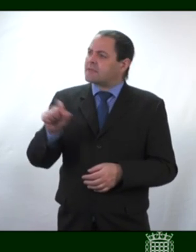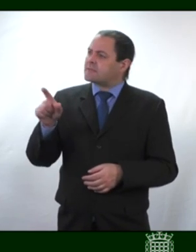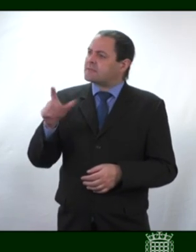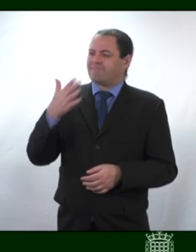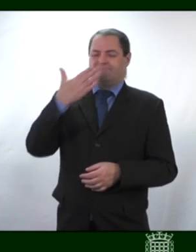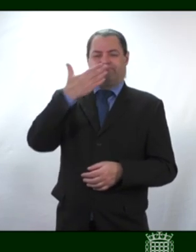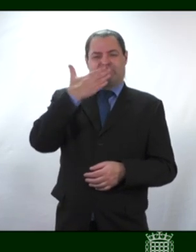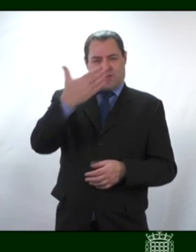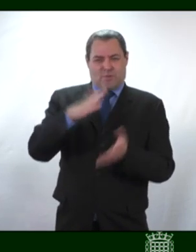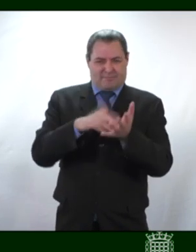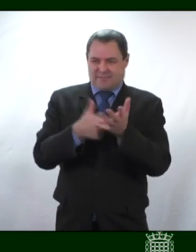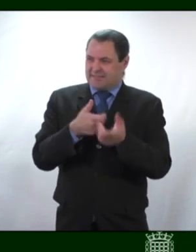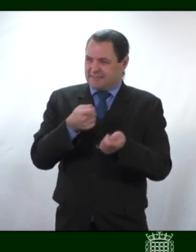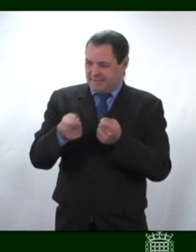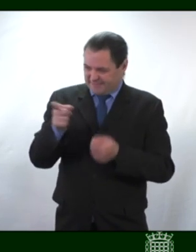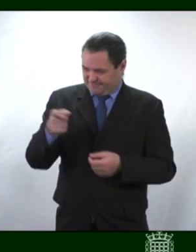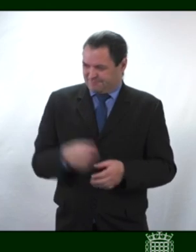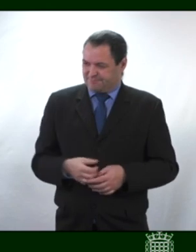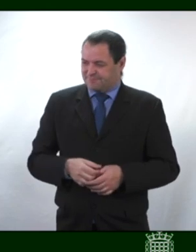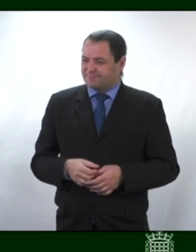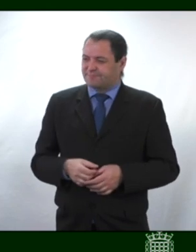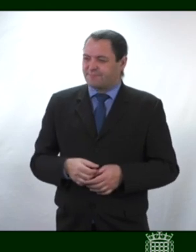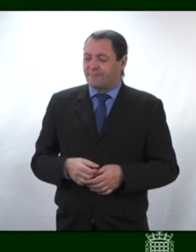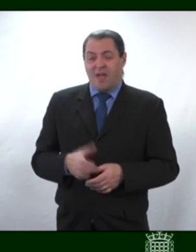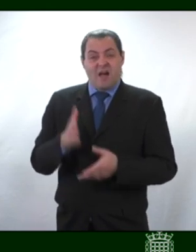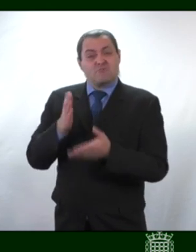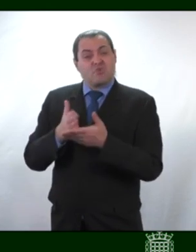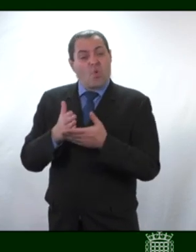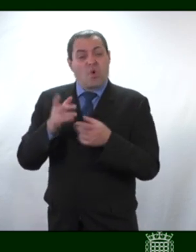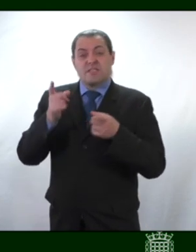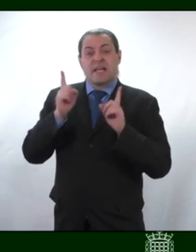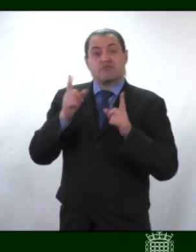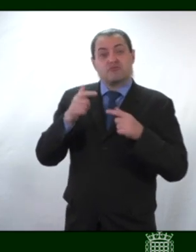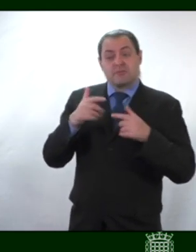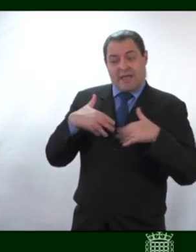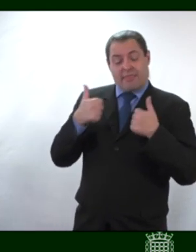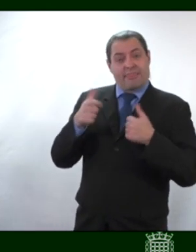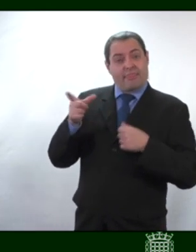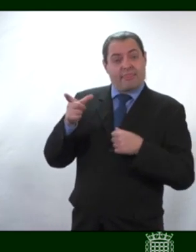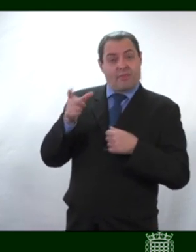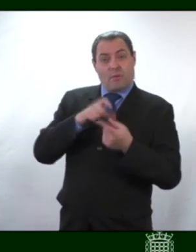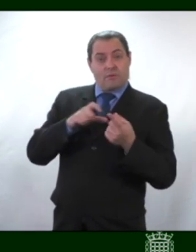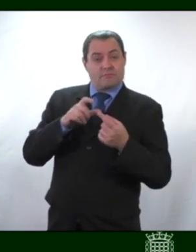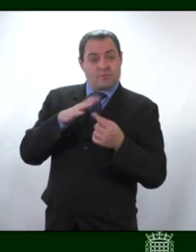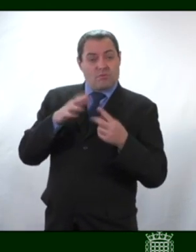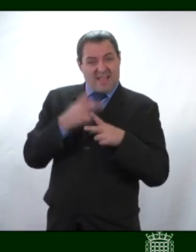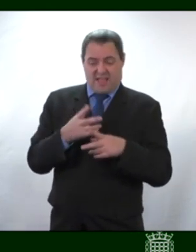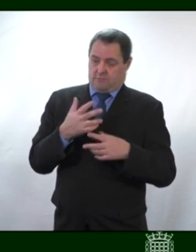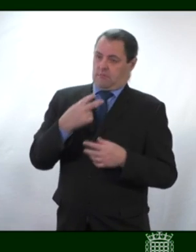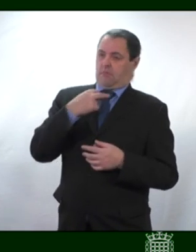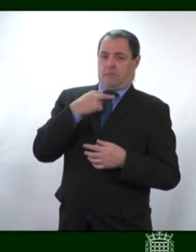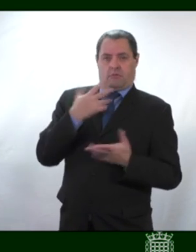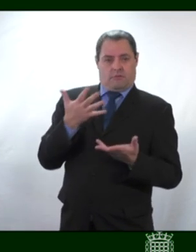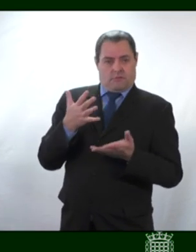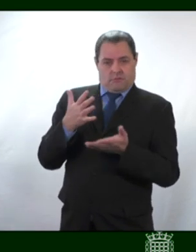Speaker. I am sure that the Secretary of State is as disappointed as I am that the Greater Manchester Mayor has